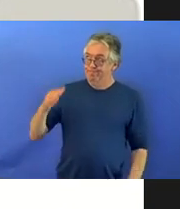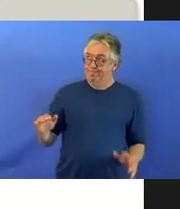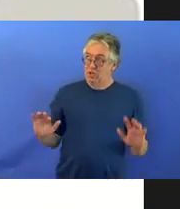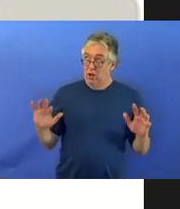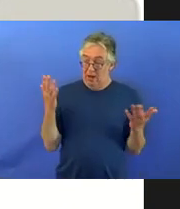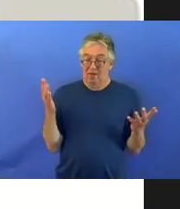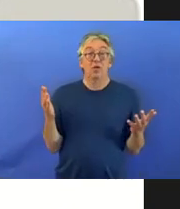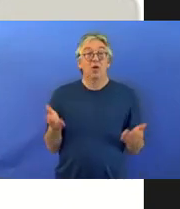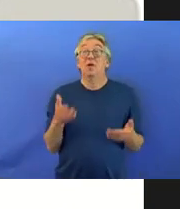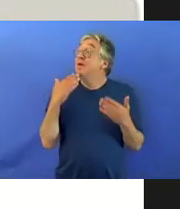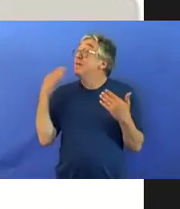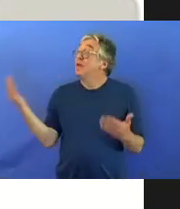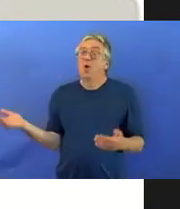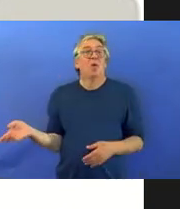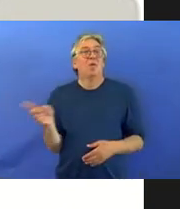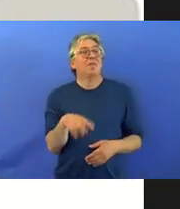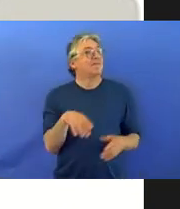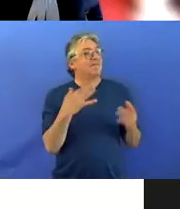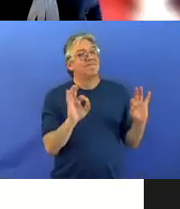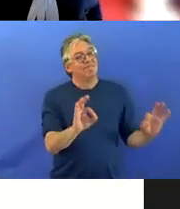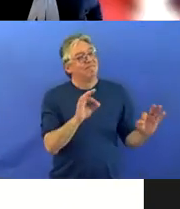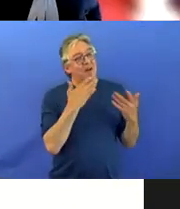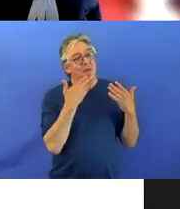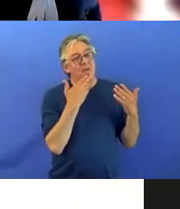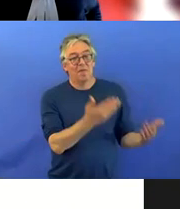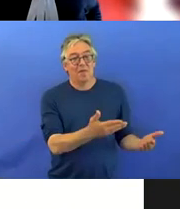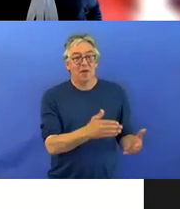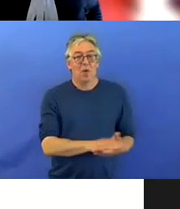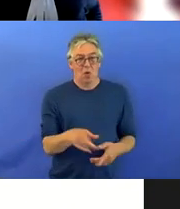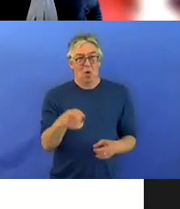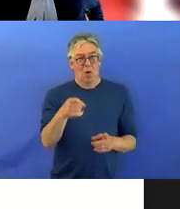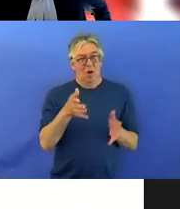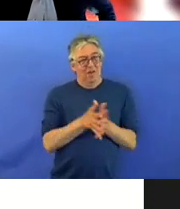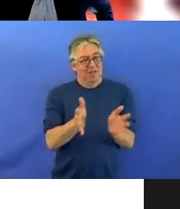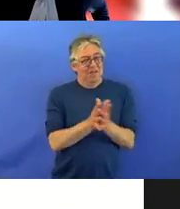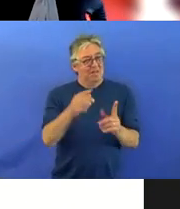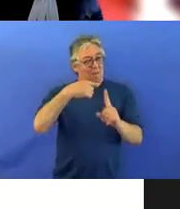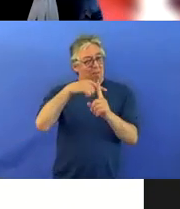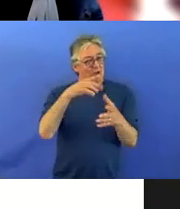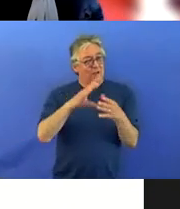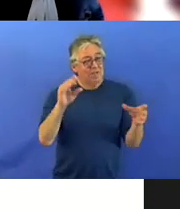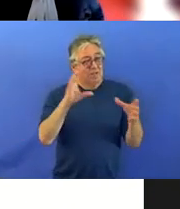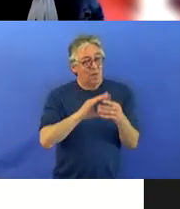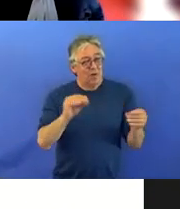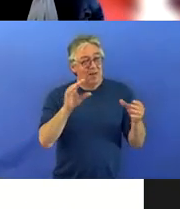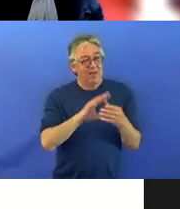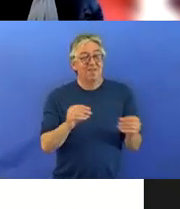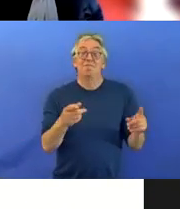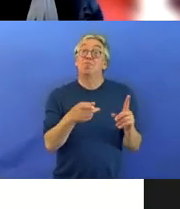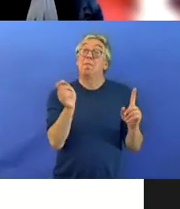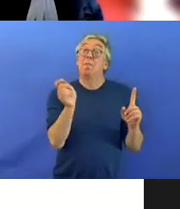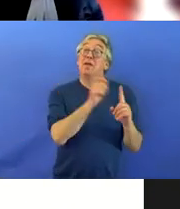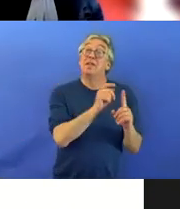Thank you, Shafiq, for sharing with us on positive note of Pakistan. So the next